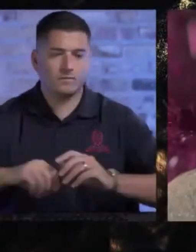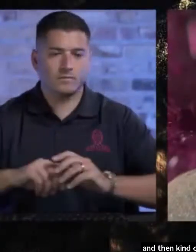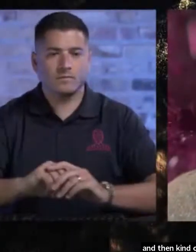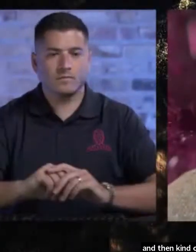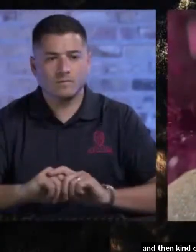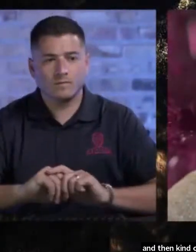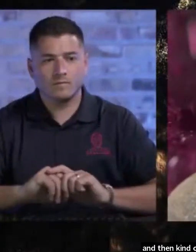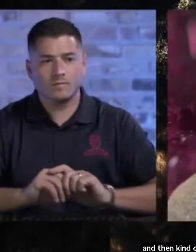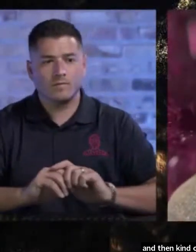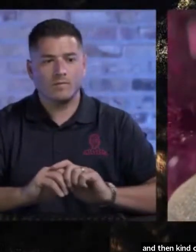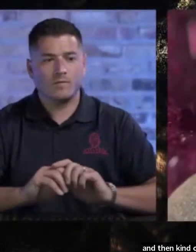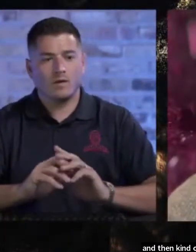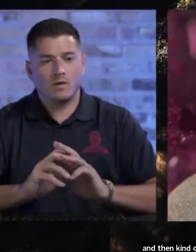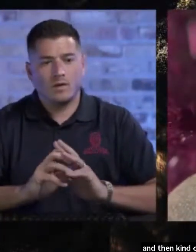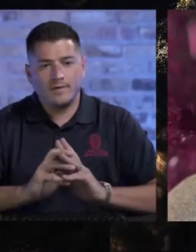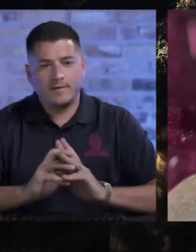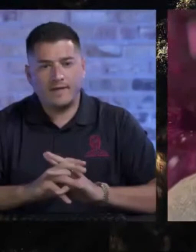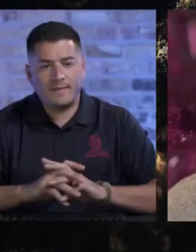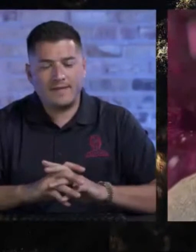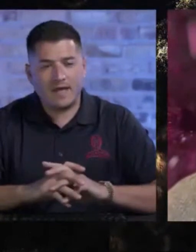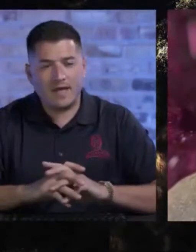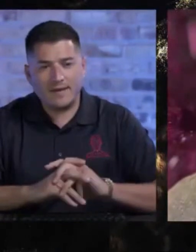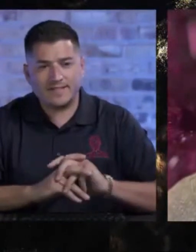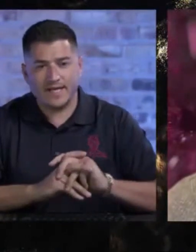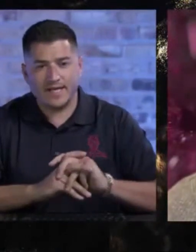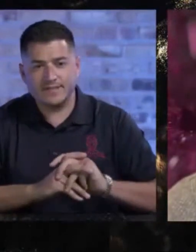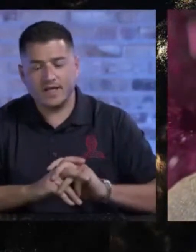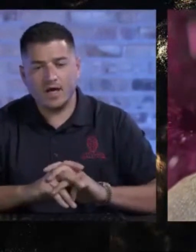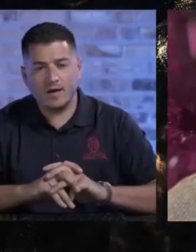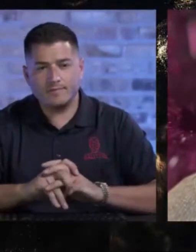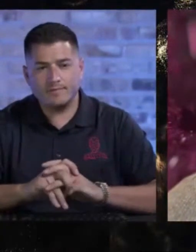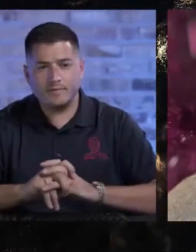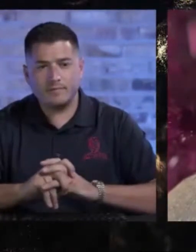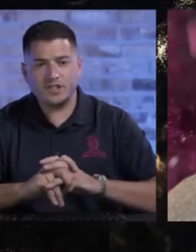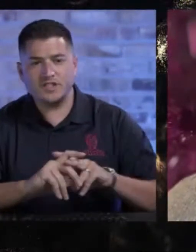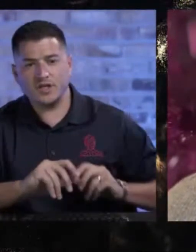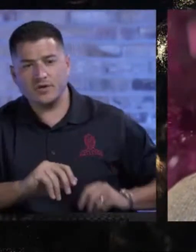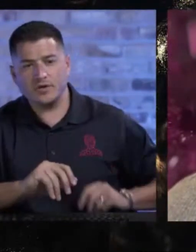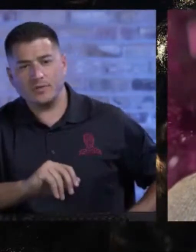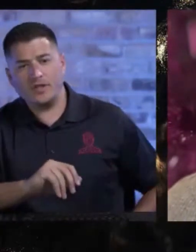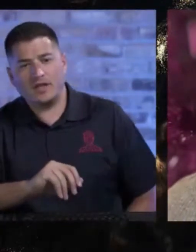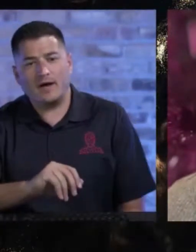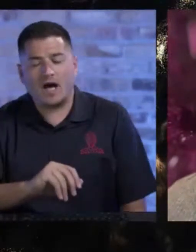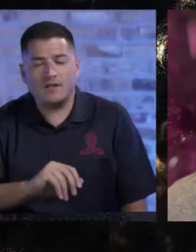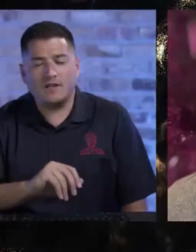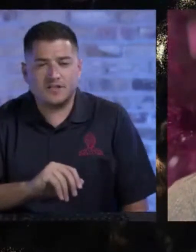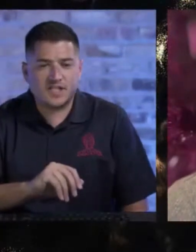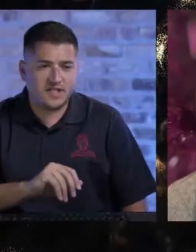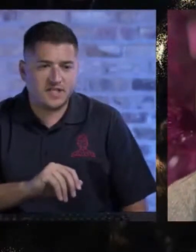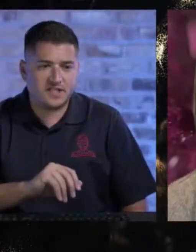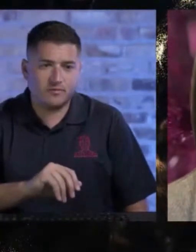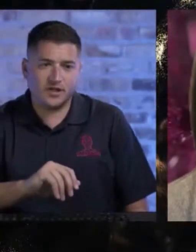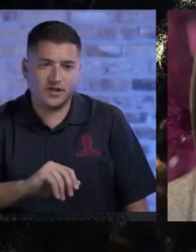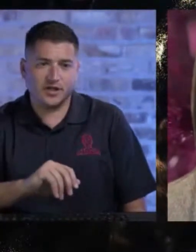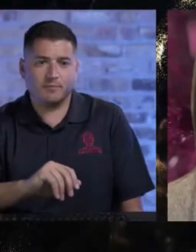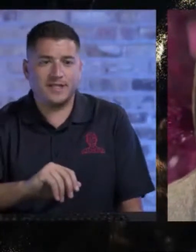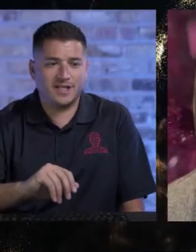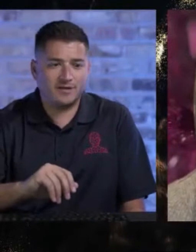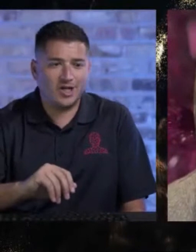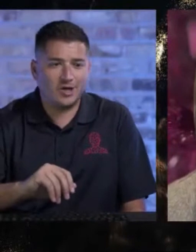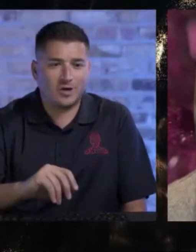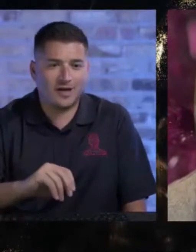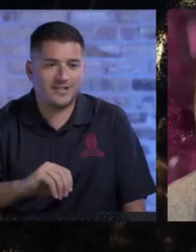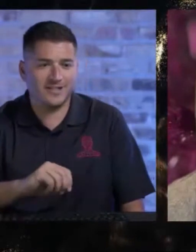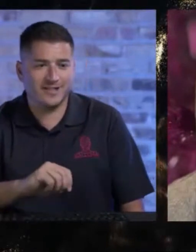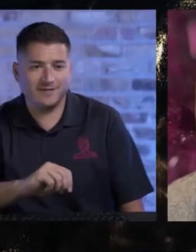of thinking about things yeah that yeah that makes sense um margin so when you think about other skepticism when you're